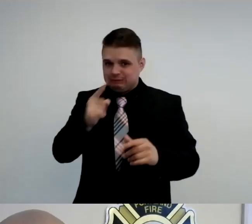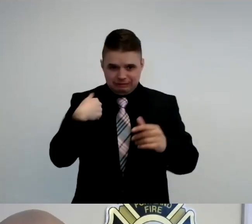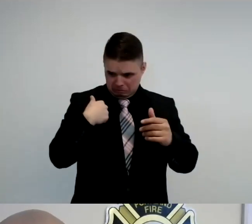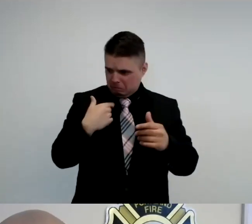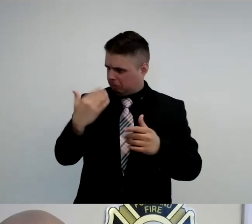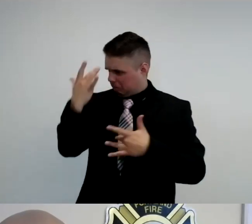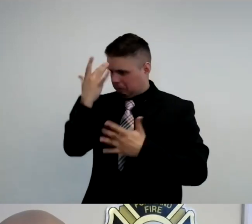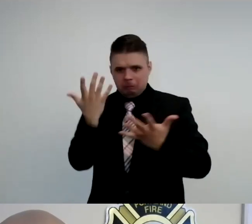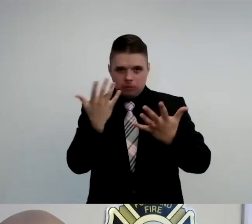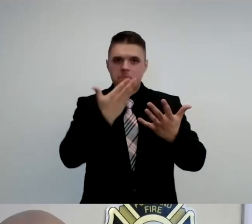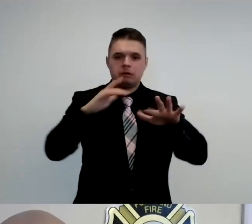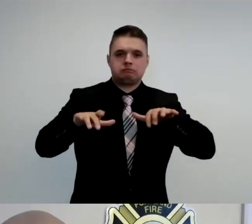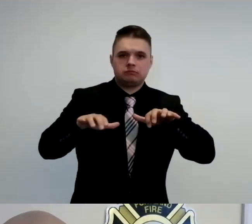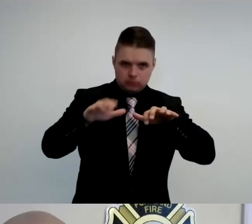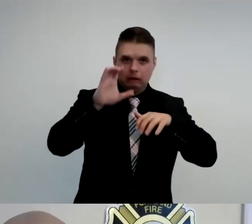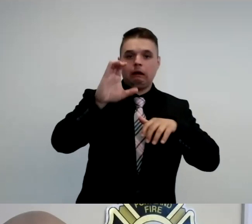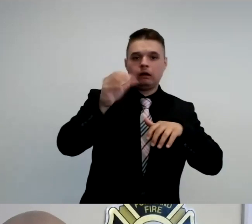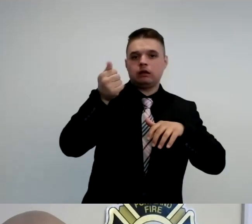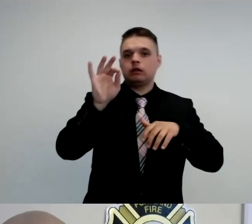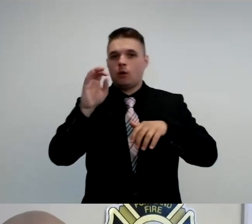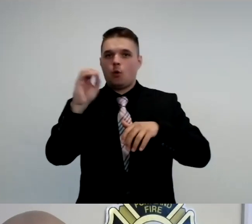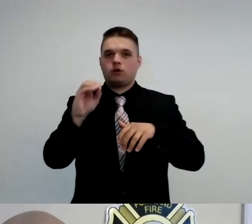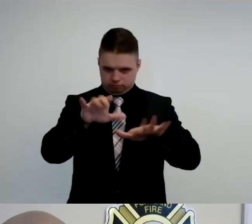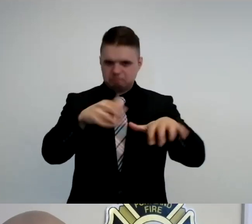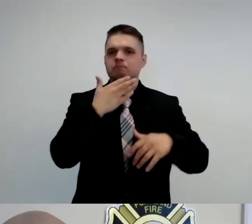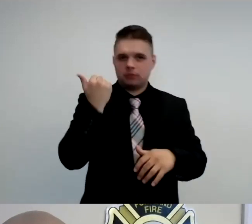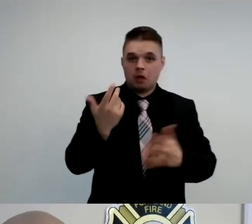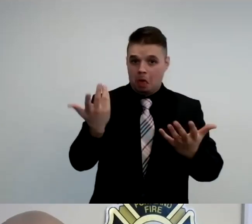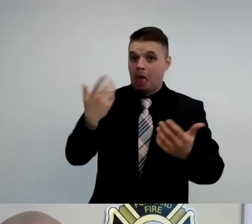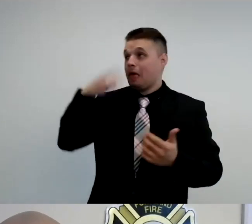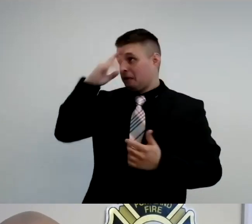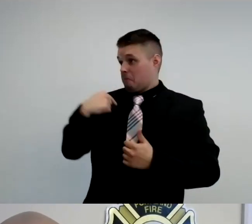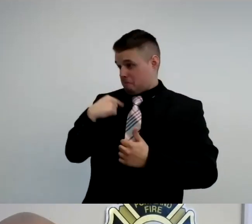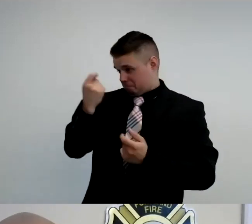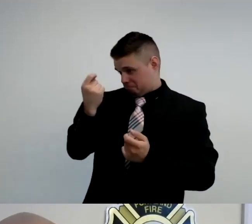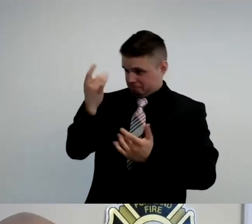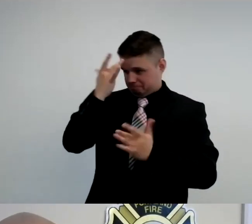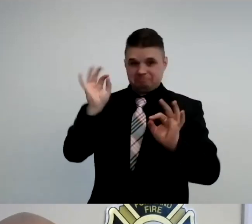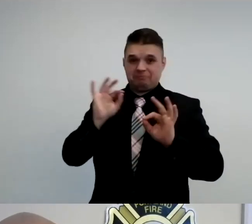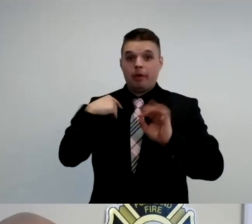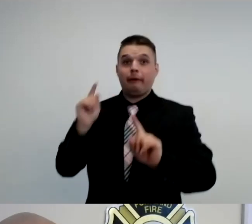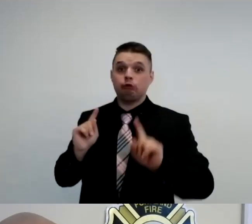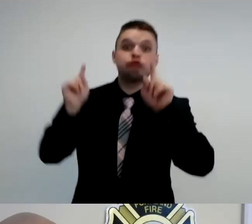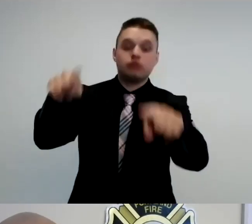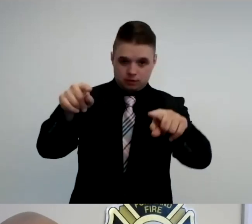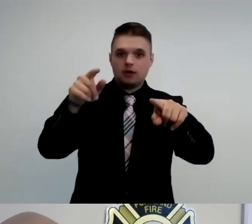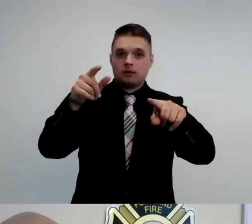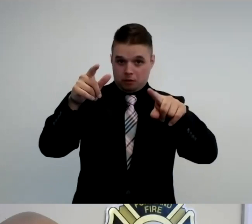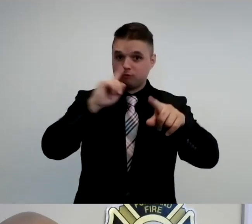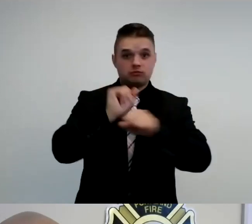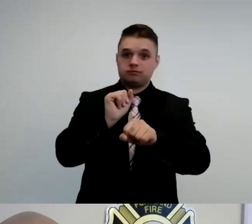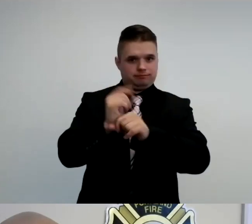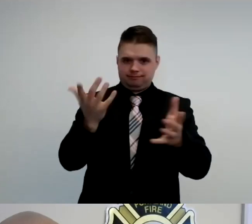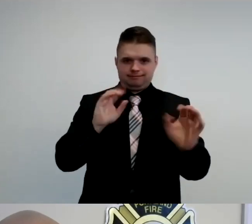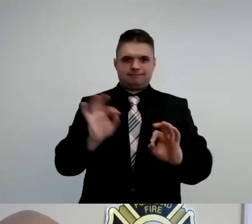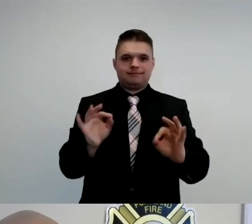went to the emergency department. It allows also for proper utilization of other resources such as outpatient clinics. And